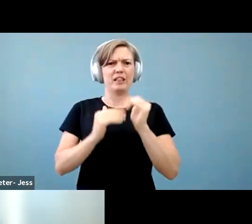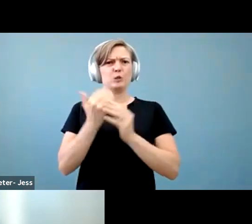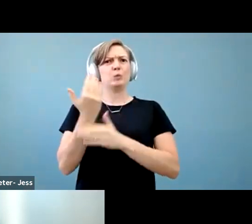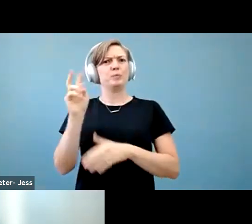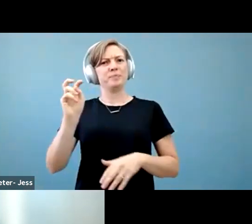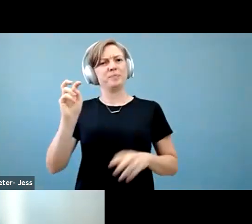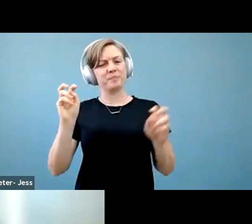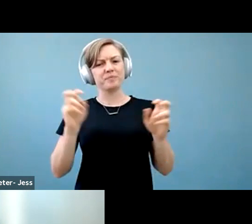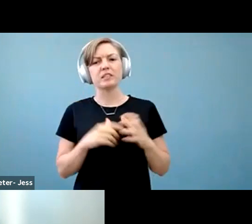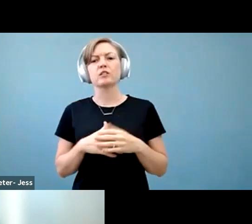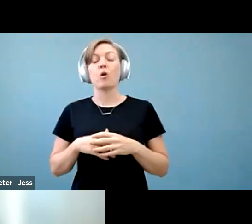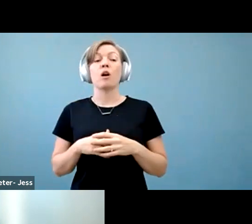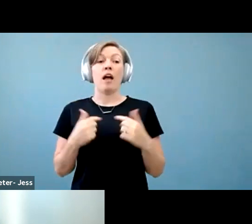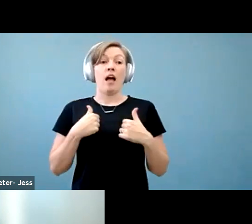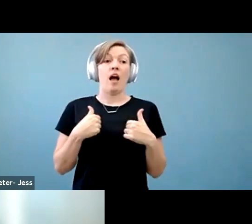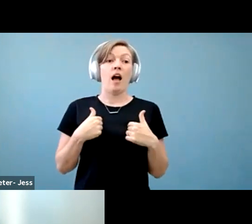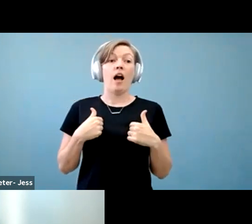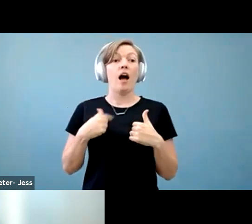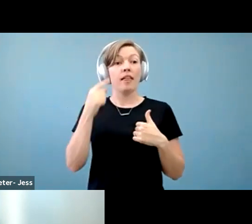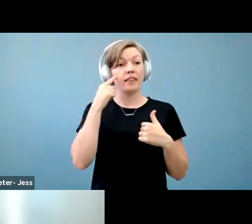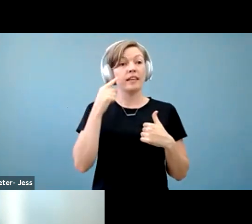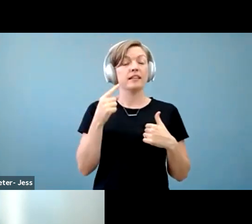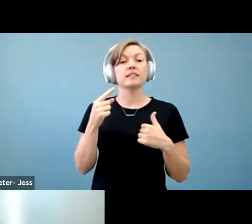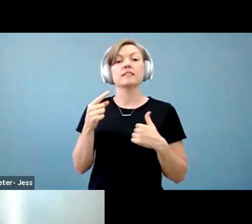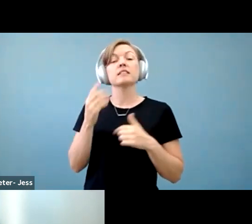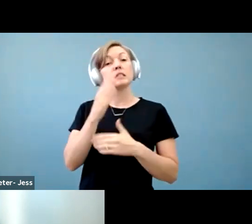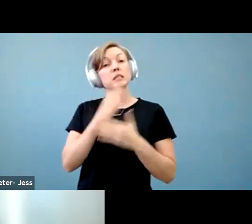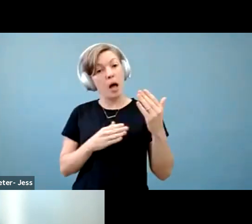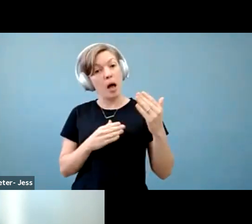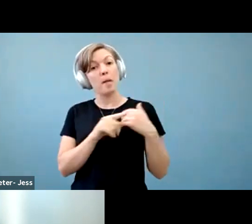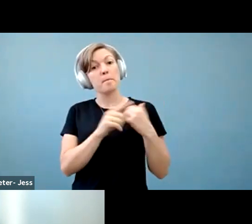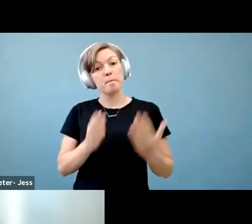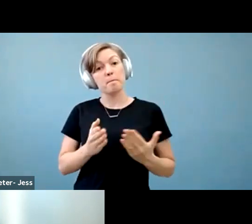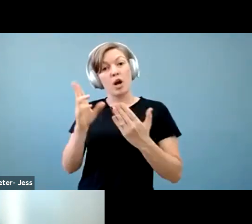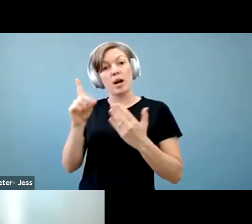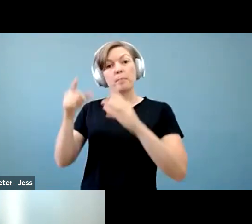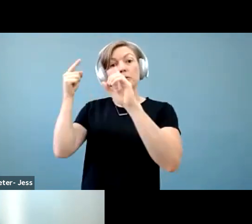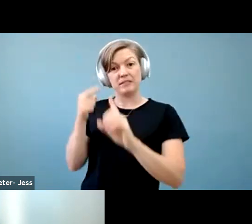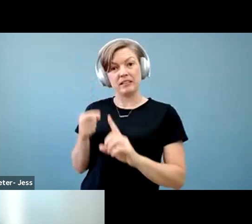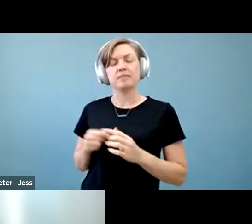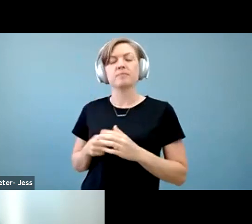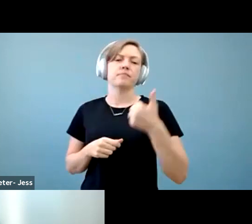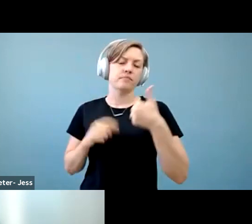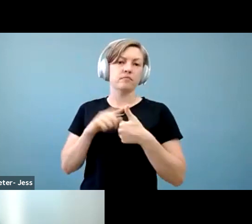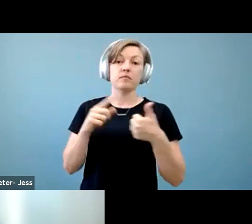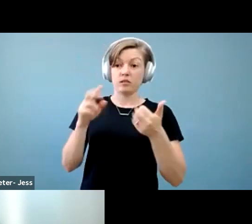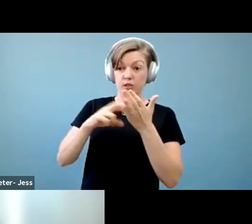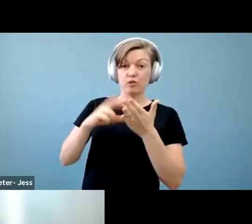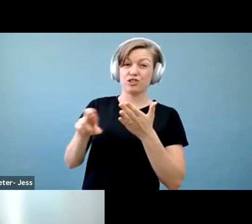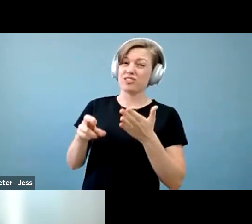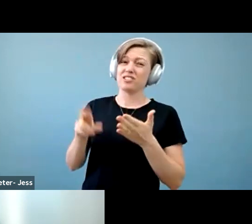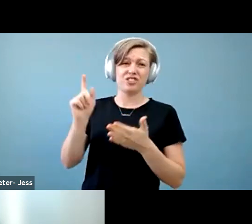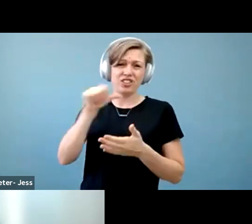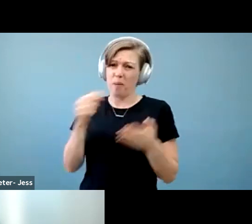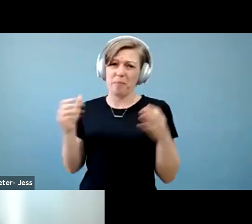And so I think there's been some things that have been brought up specifically. One, there's research that likely just shouldn't be